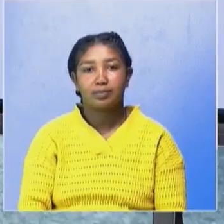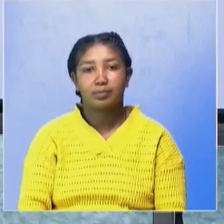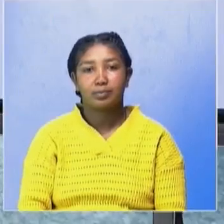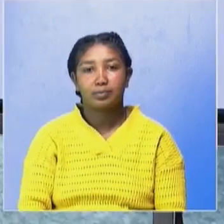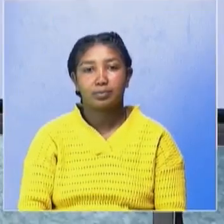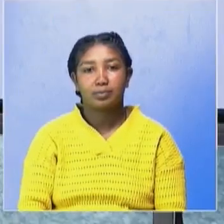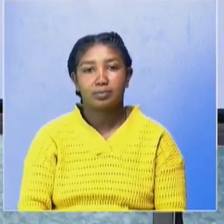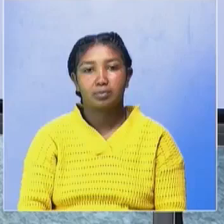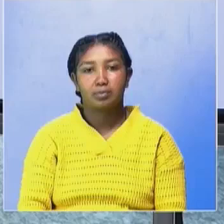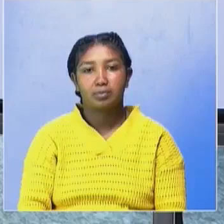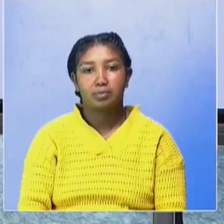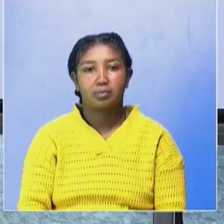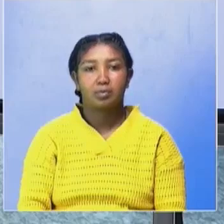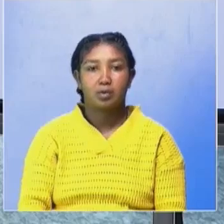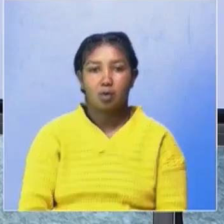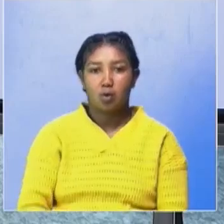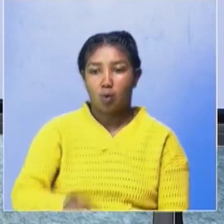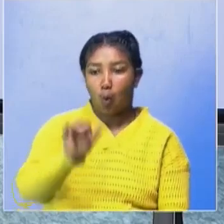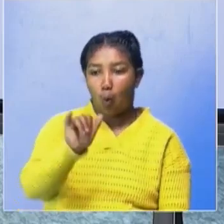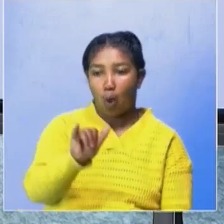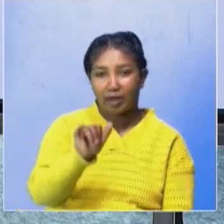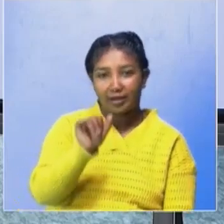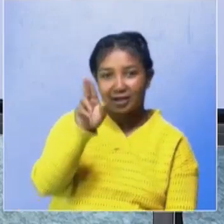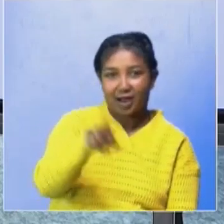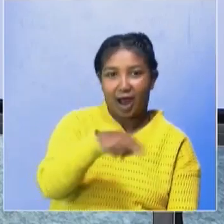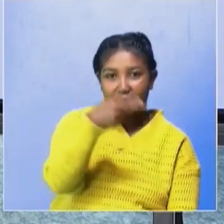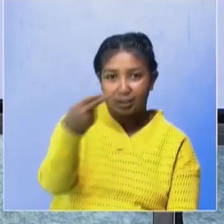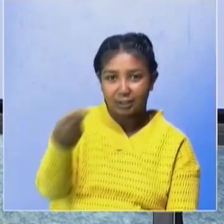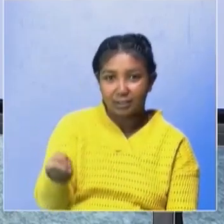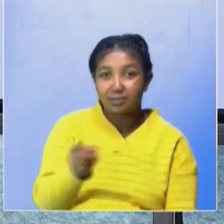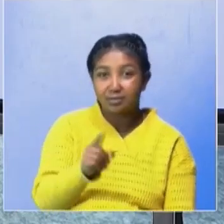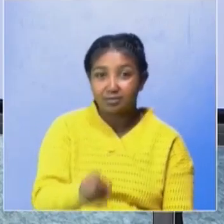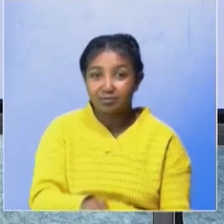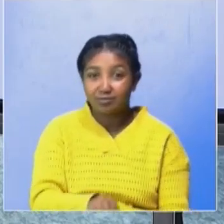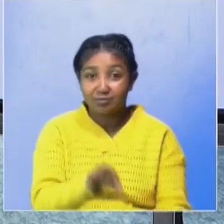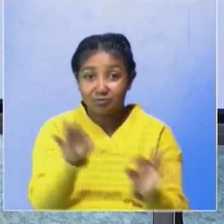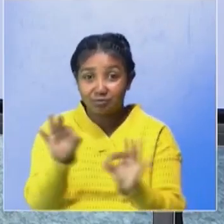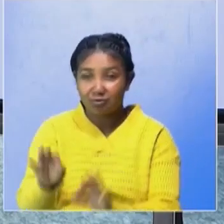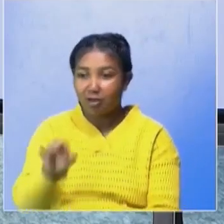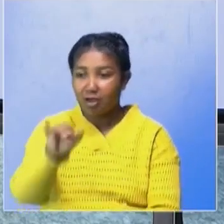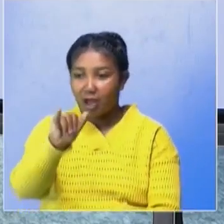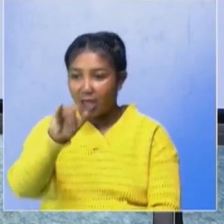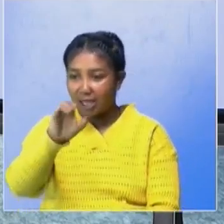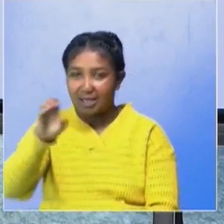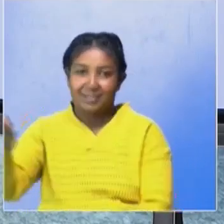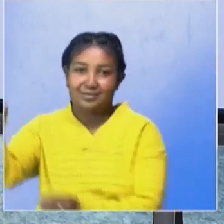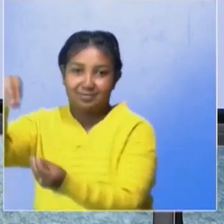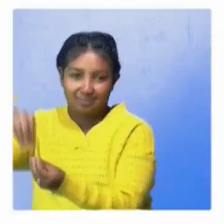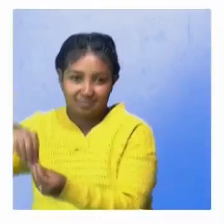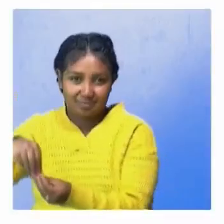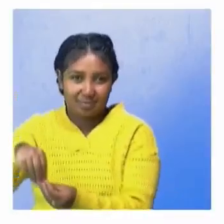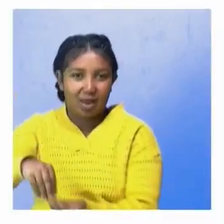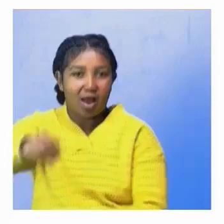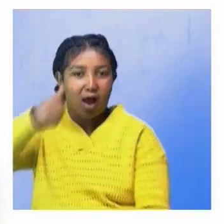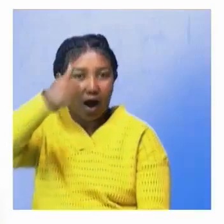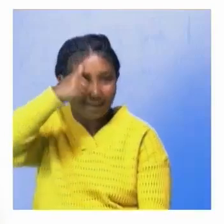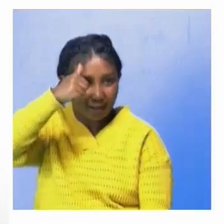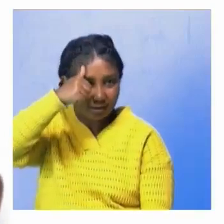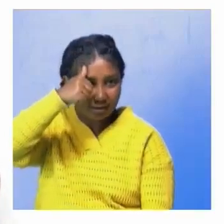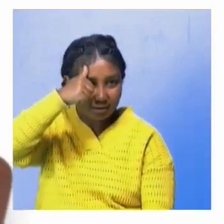Let us cancel Y here and add IES. Abel